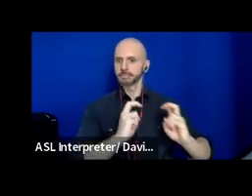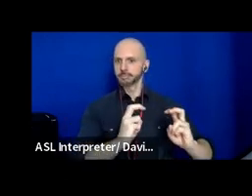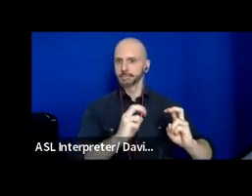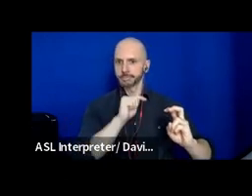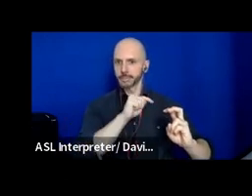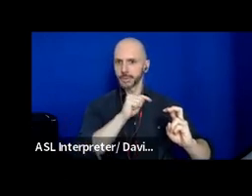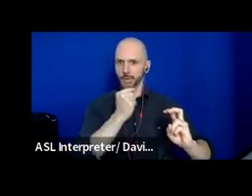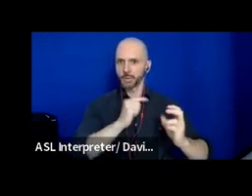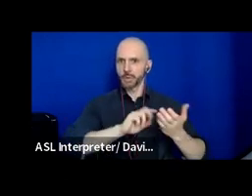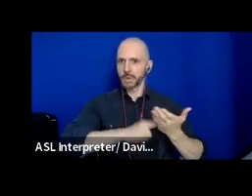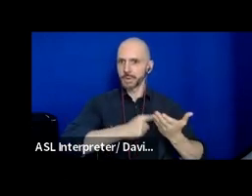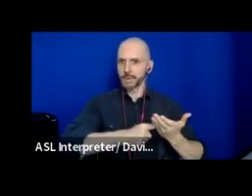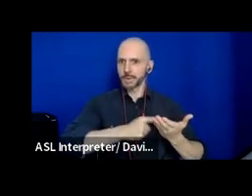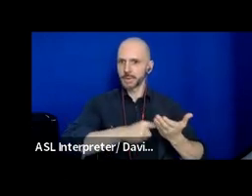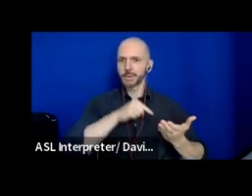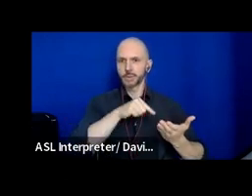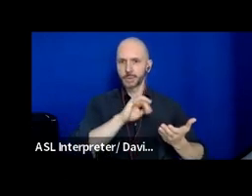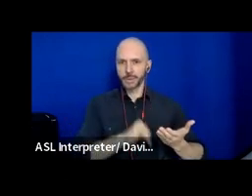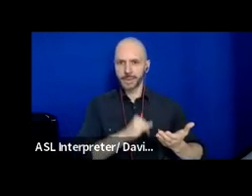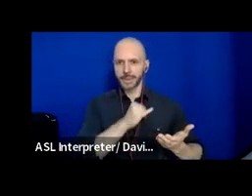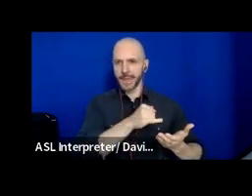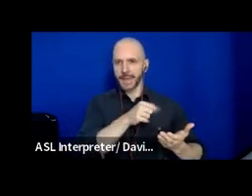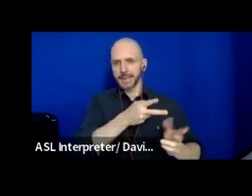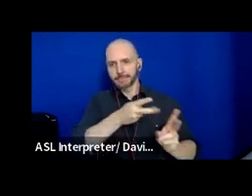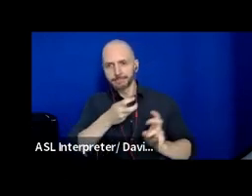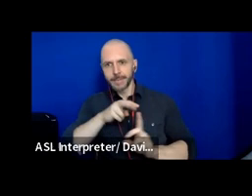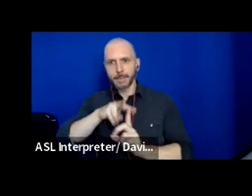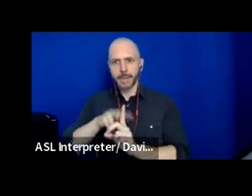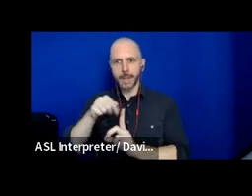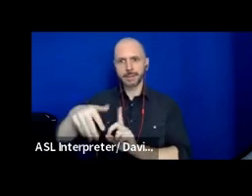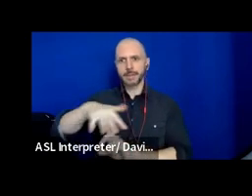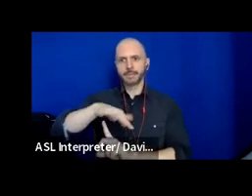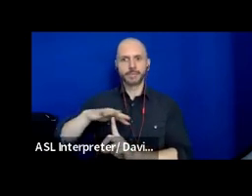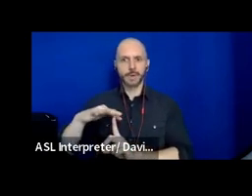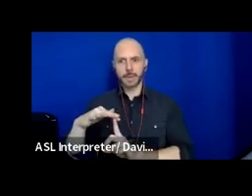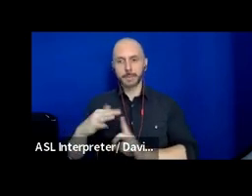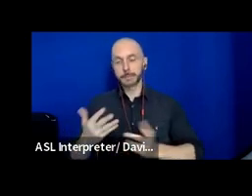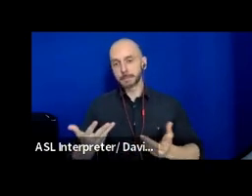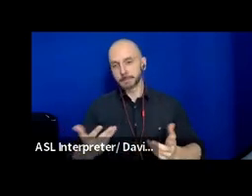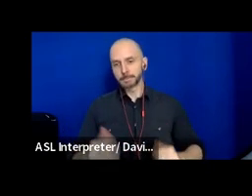other, engaging with each other to create the kinds of environment that we're looking forward to.